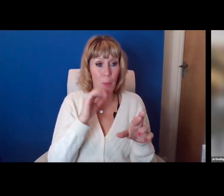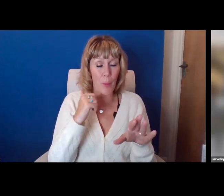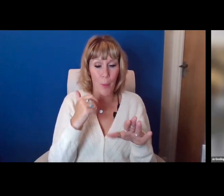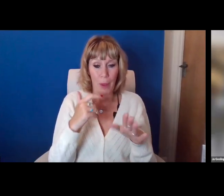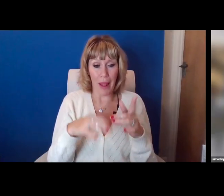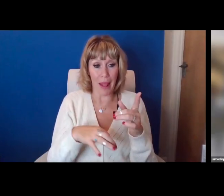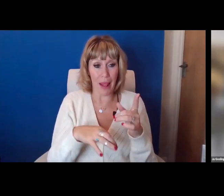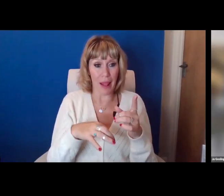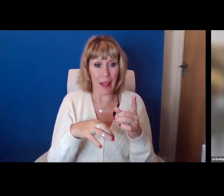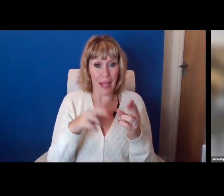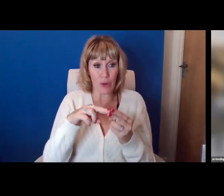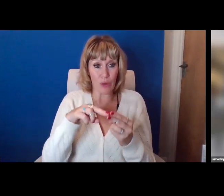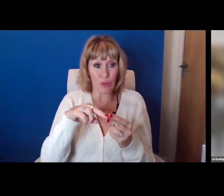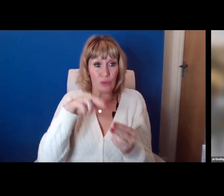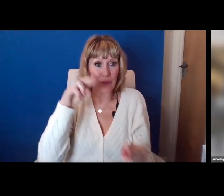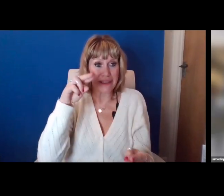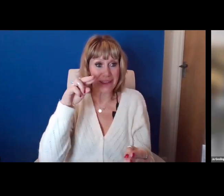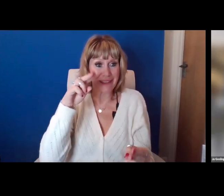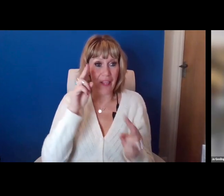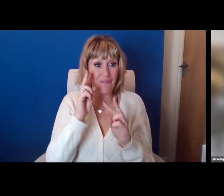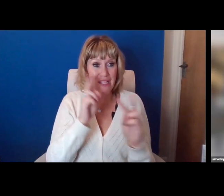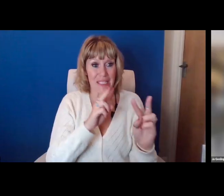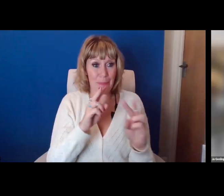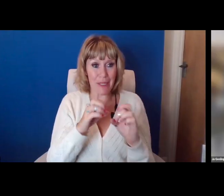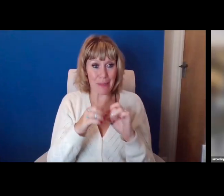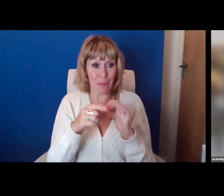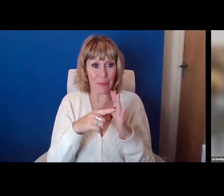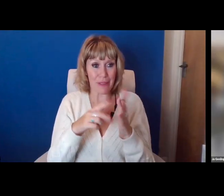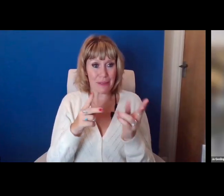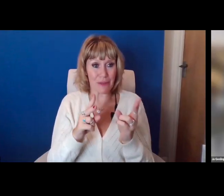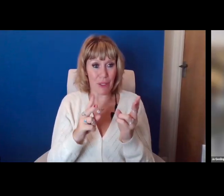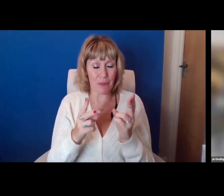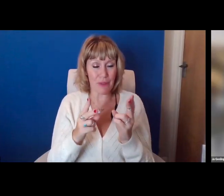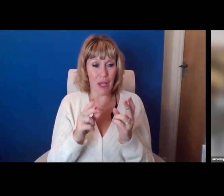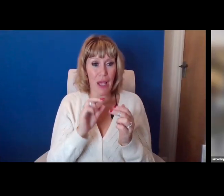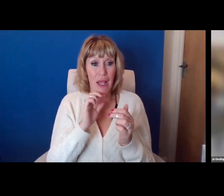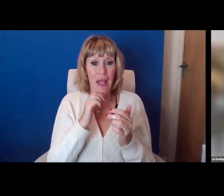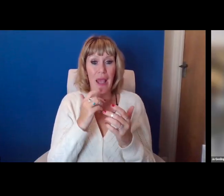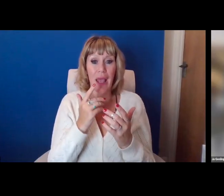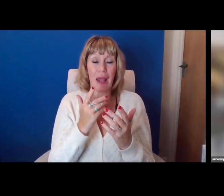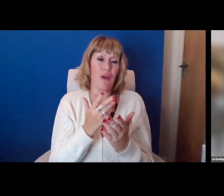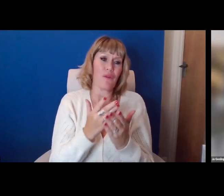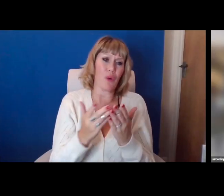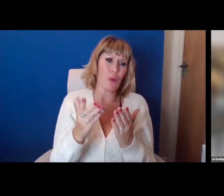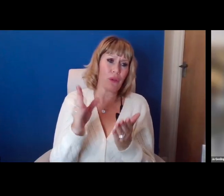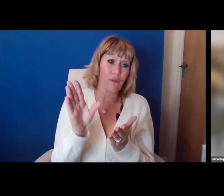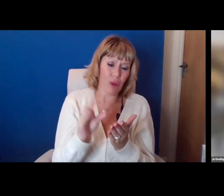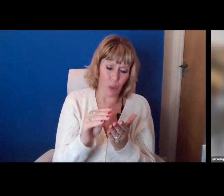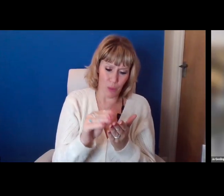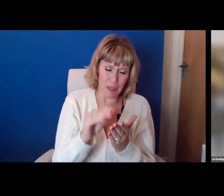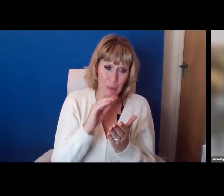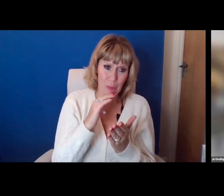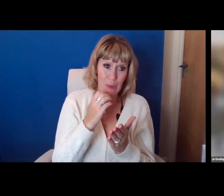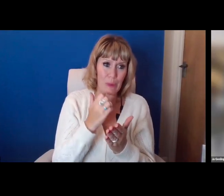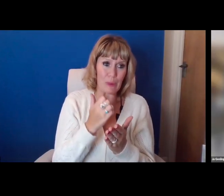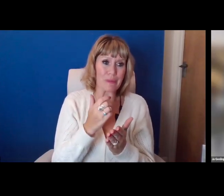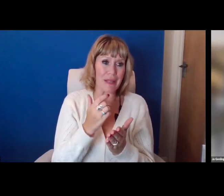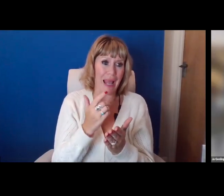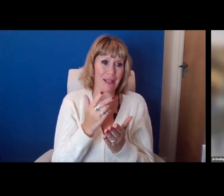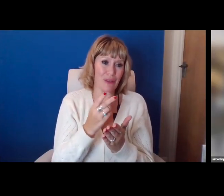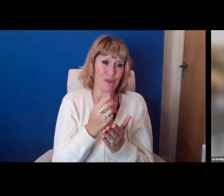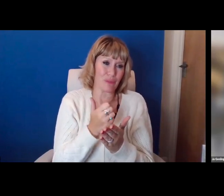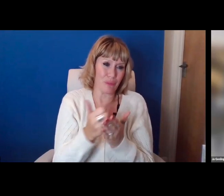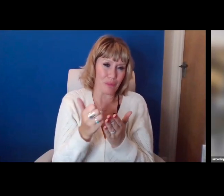screen sharing. The recording, which we will make available afterwards, will, as usual, have the interpreter shown throughout